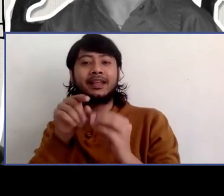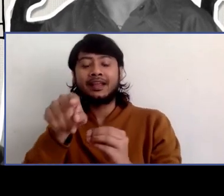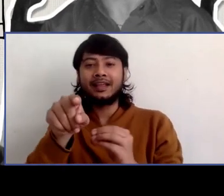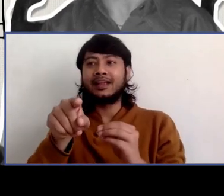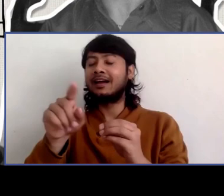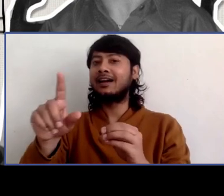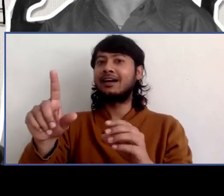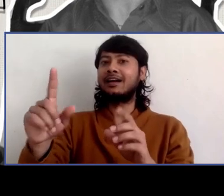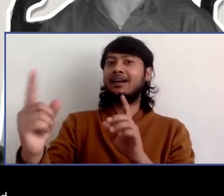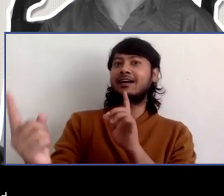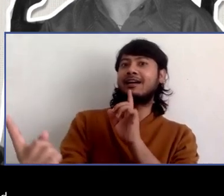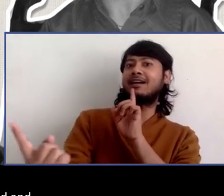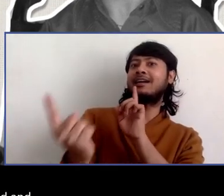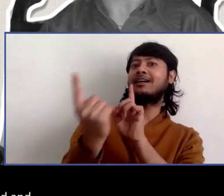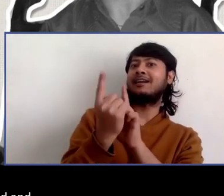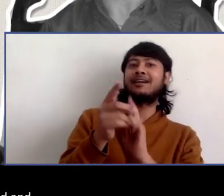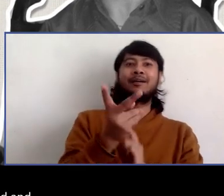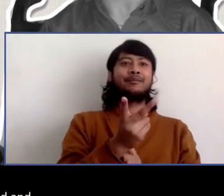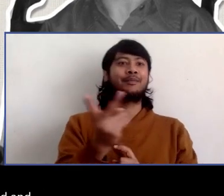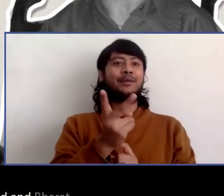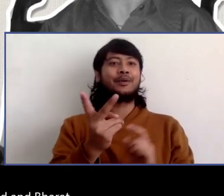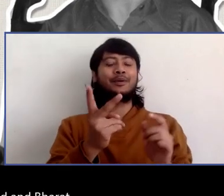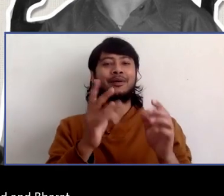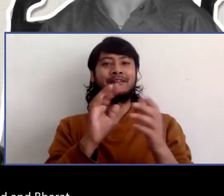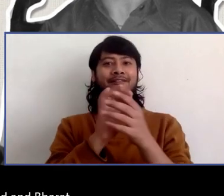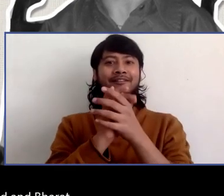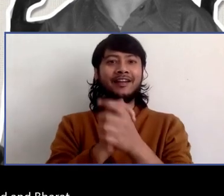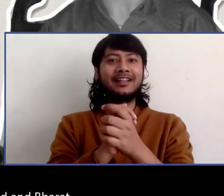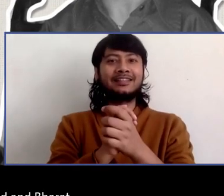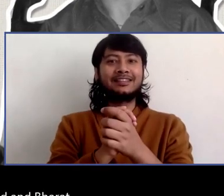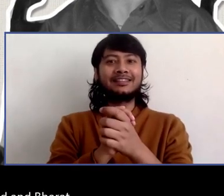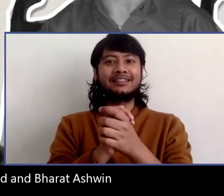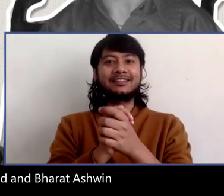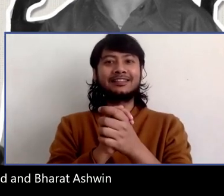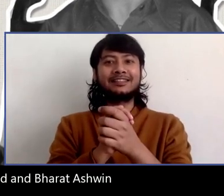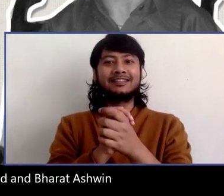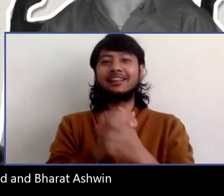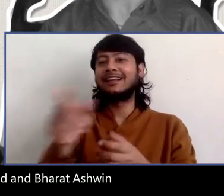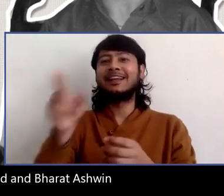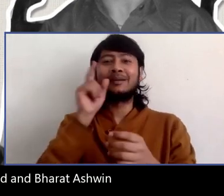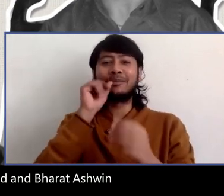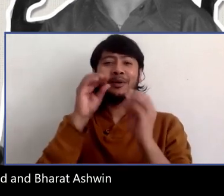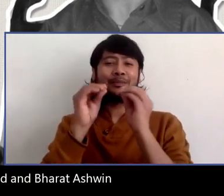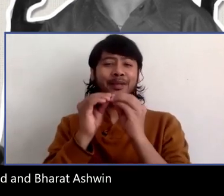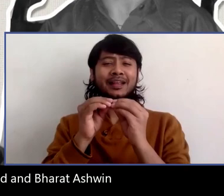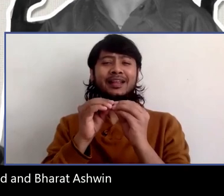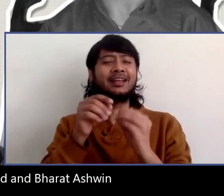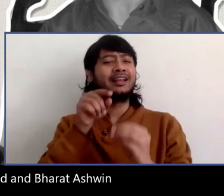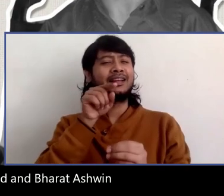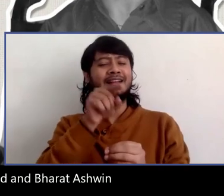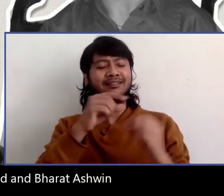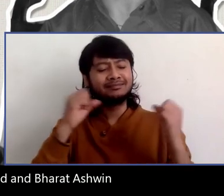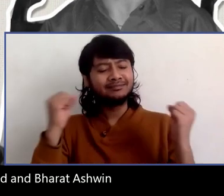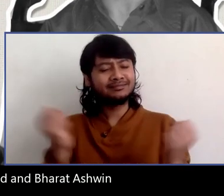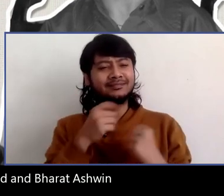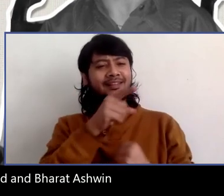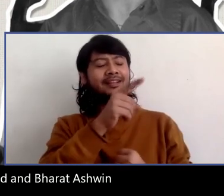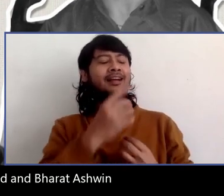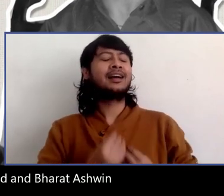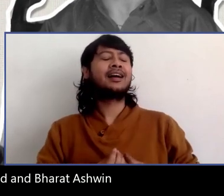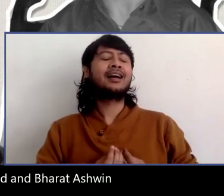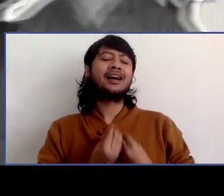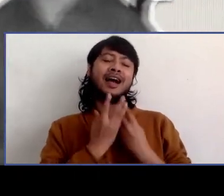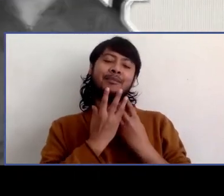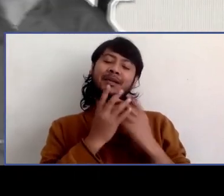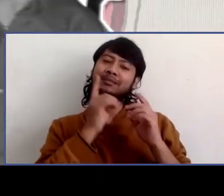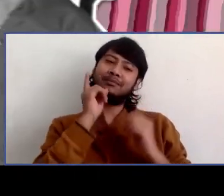Bharat, Ashwin. And for Bharat, it was all about Ashwin's smile at the end of the day. Ashwin continued studying, and Bharat